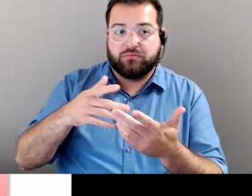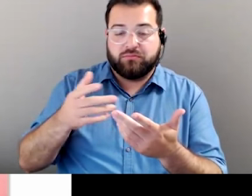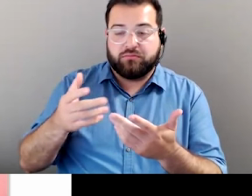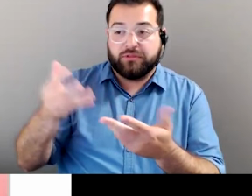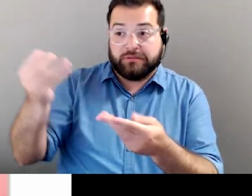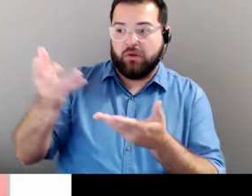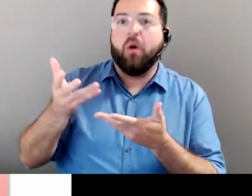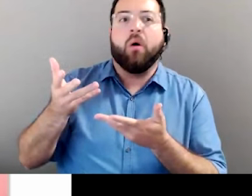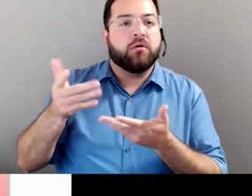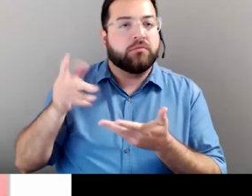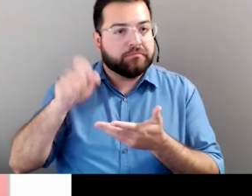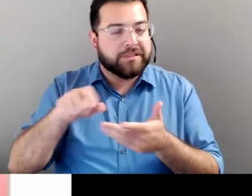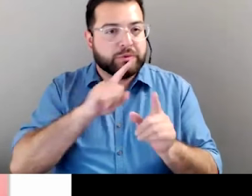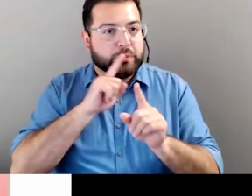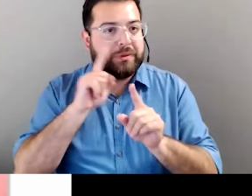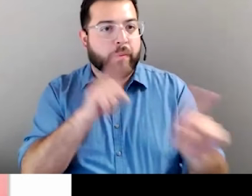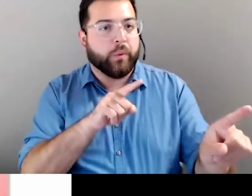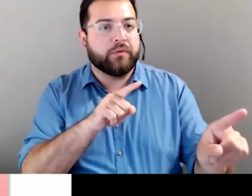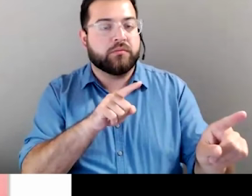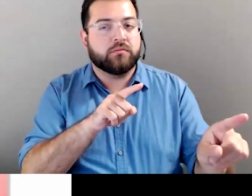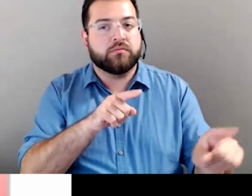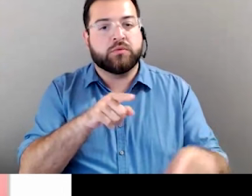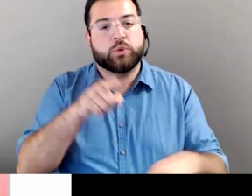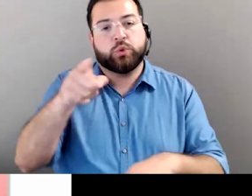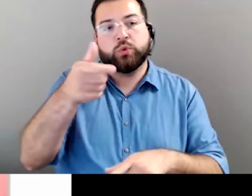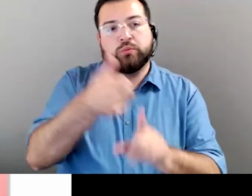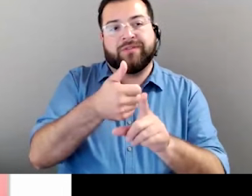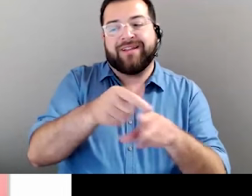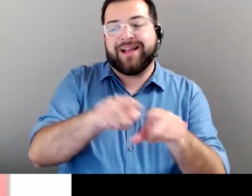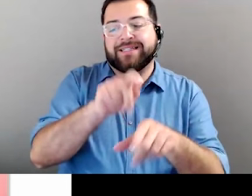so you have to report it to me, and that